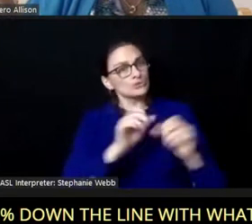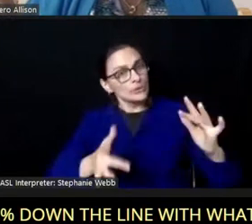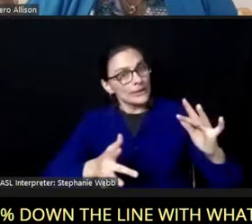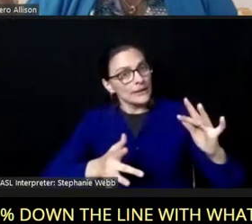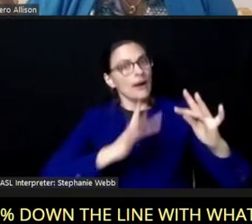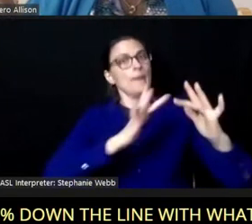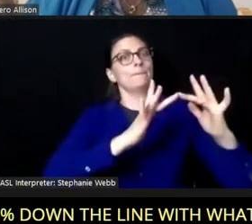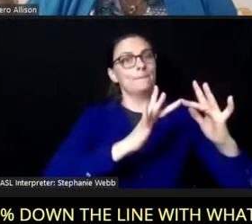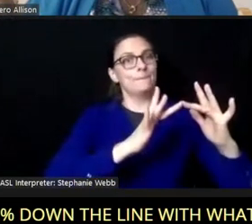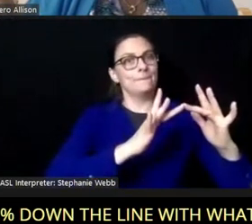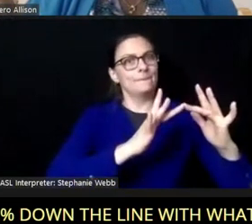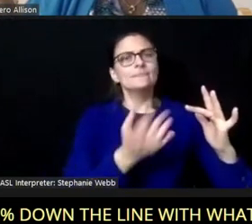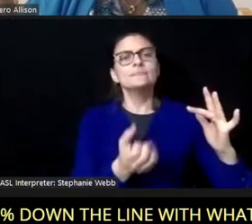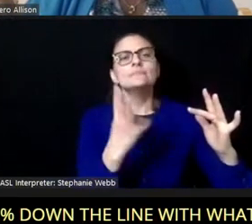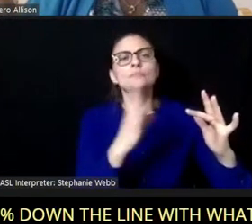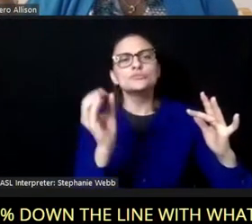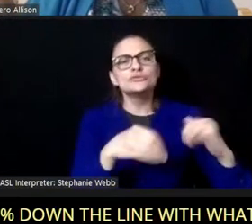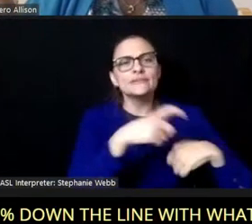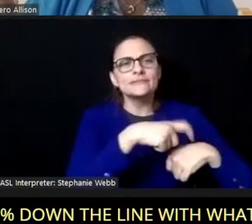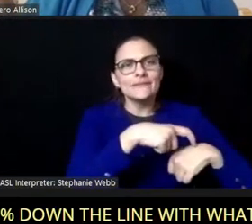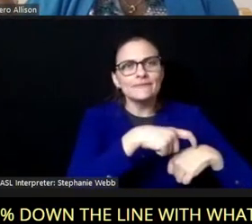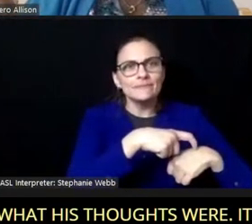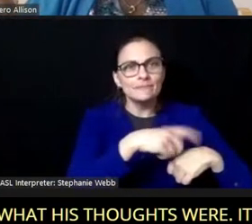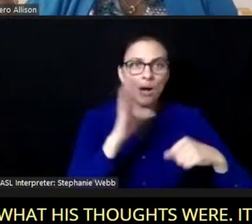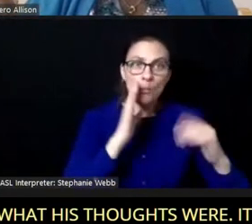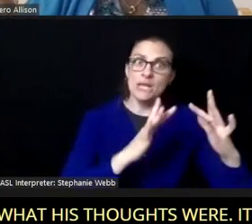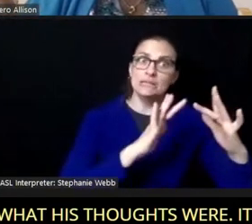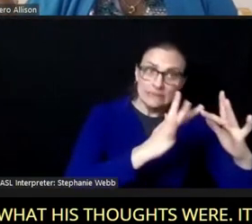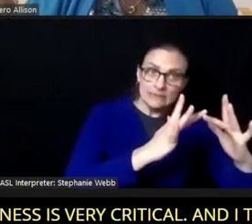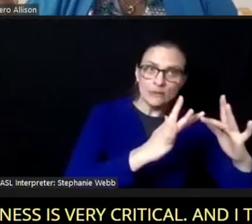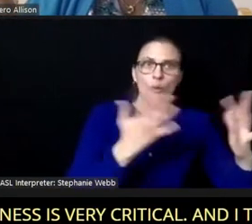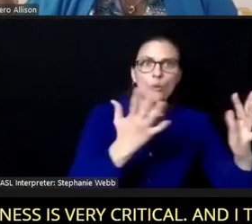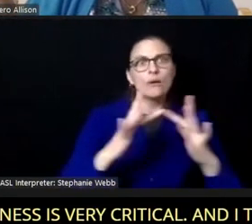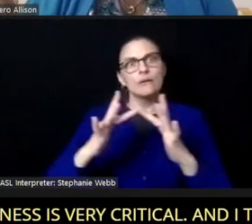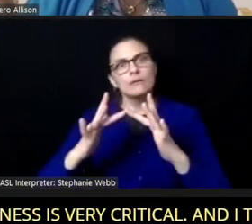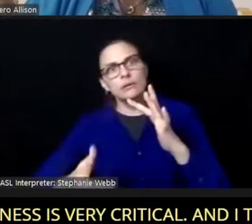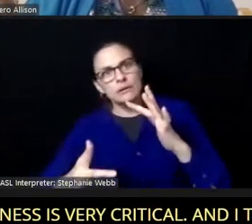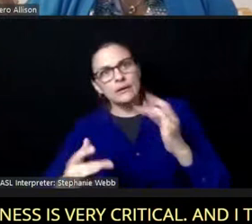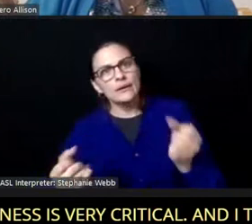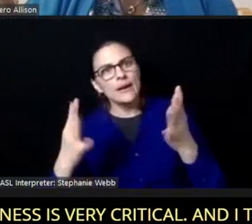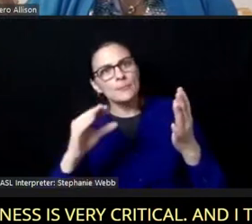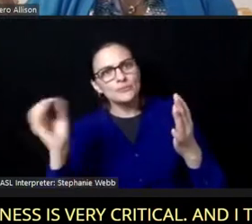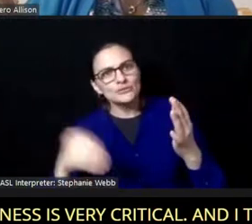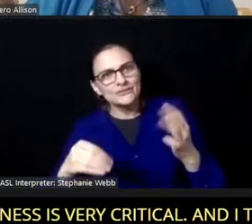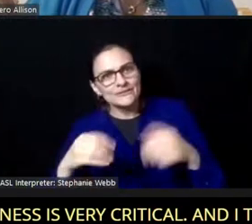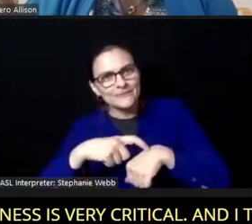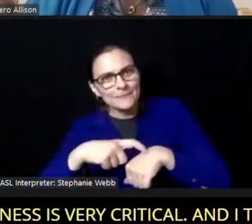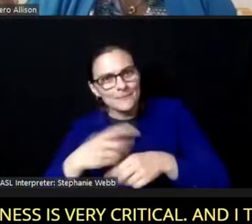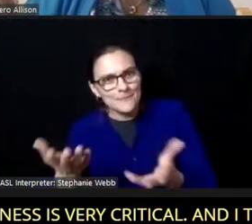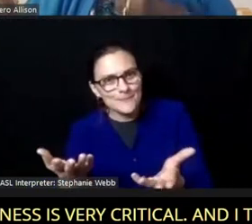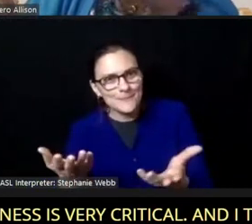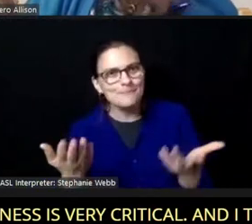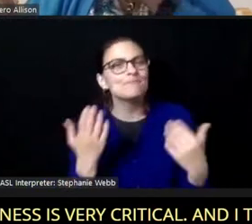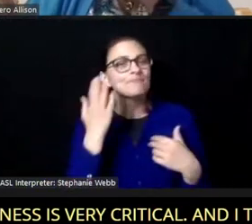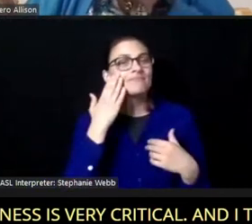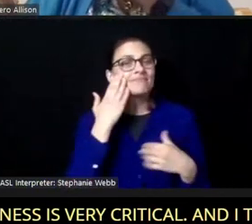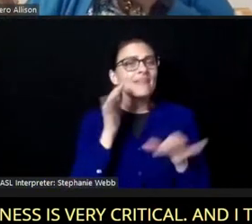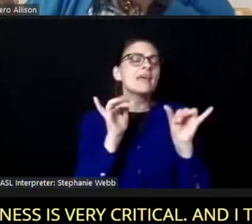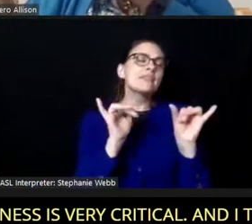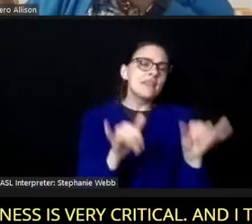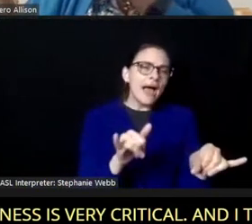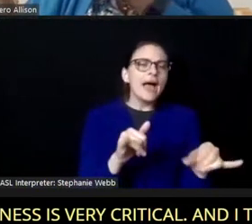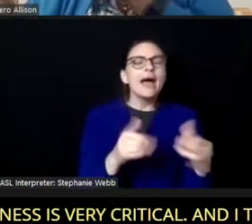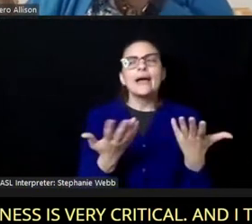the other piece would be is you kind of have that covered with the usual speeds to